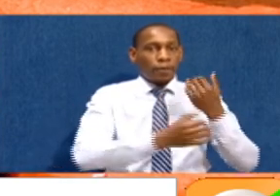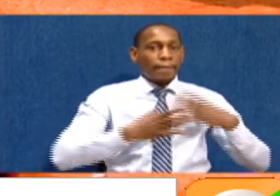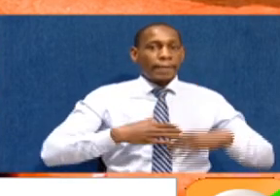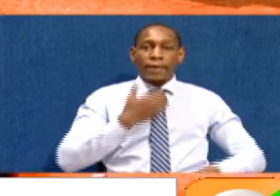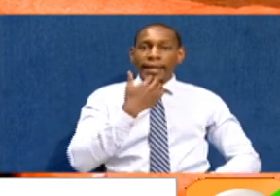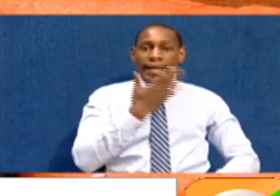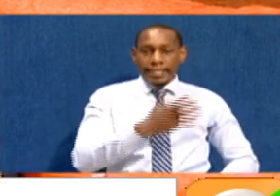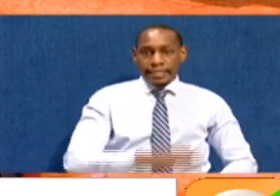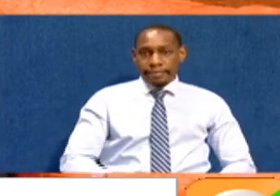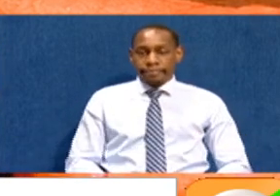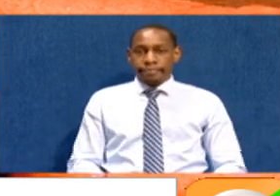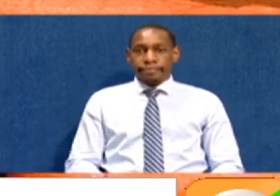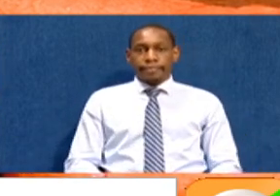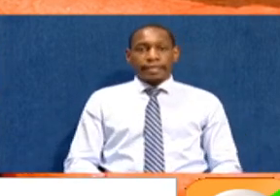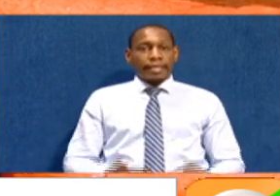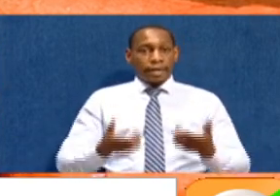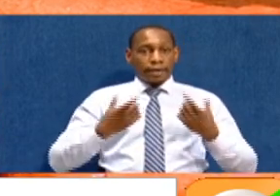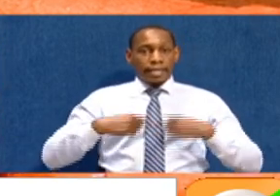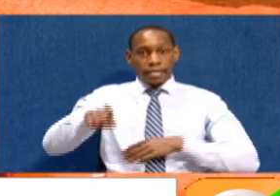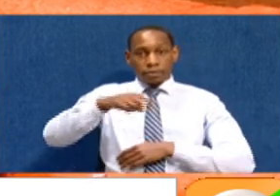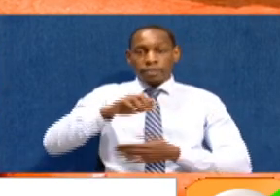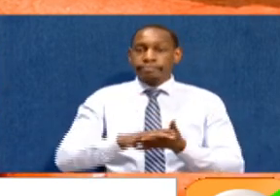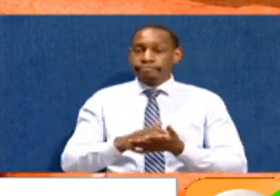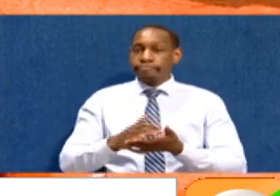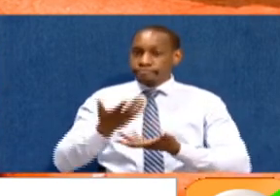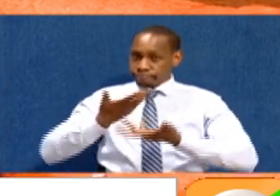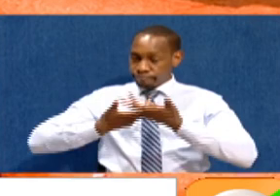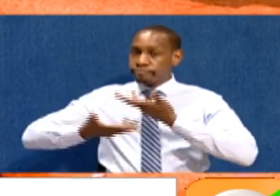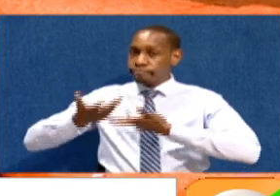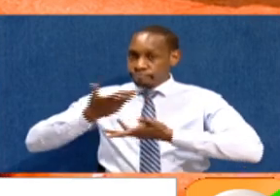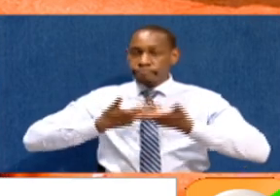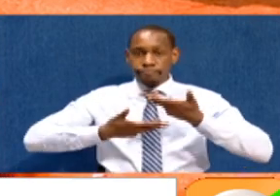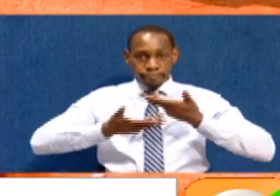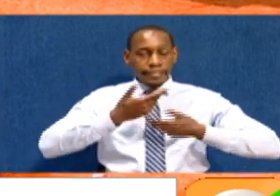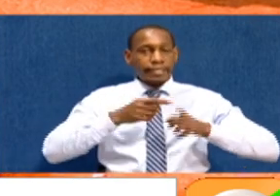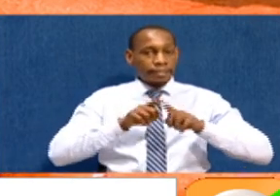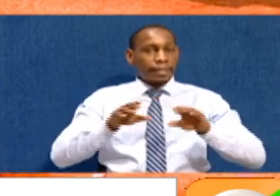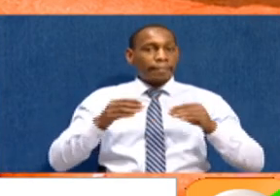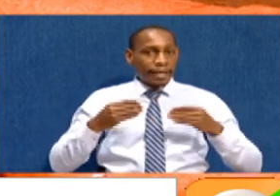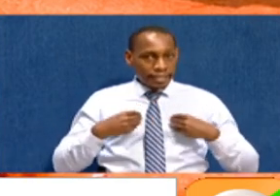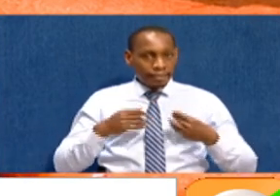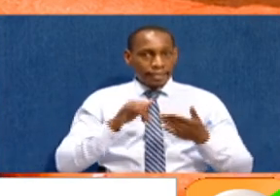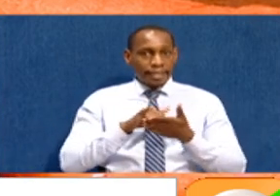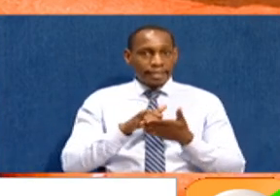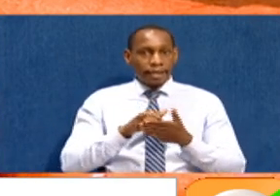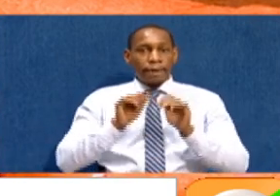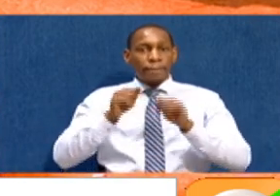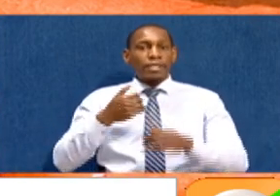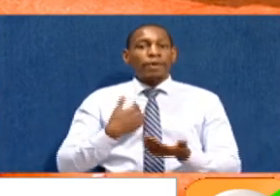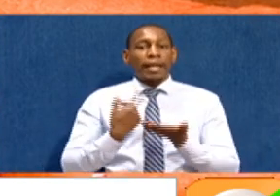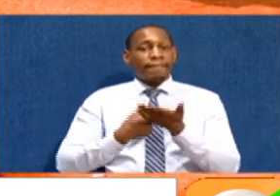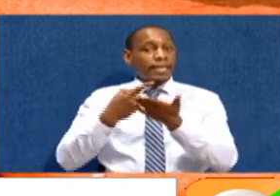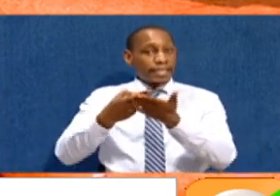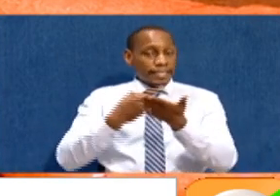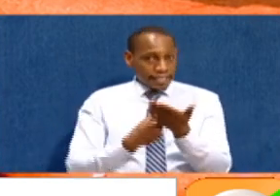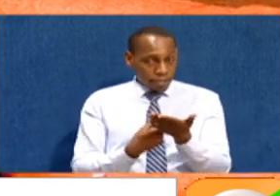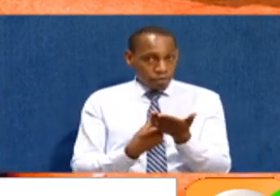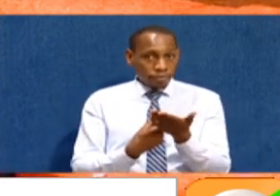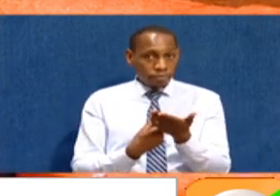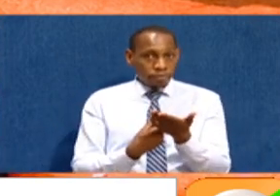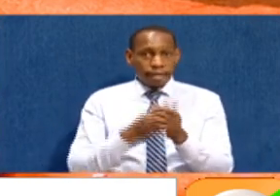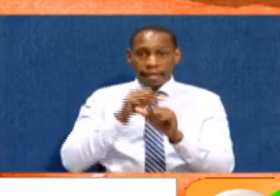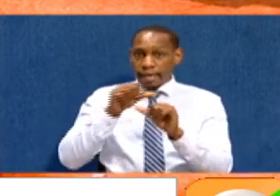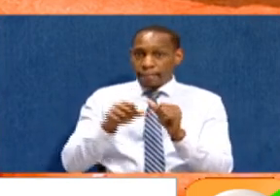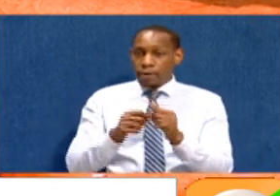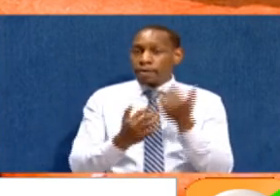So let us sit around the table. Let us accept that we can hold a conversation